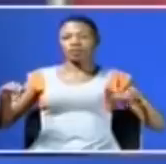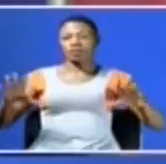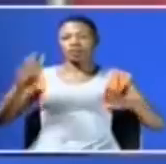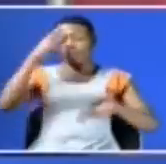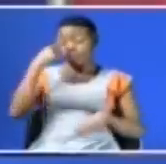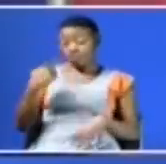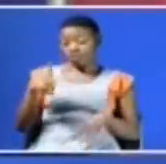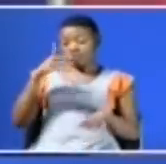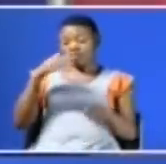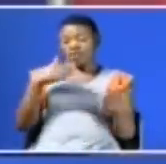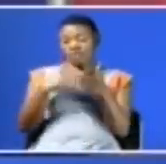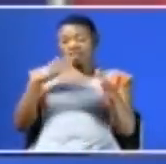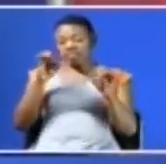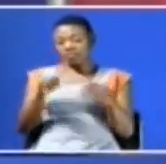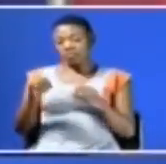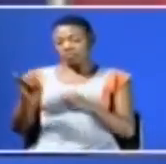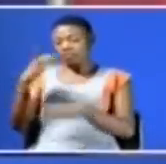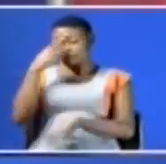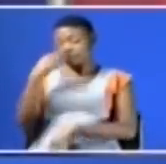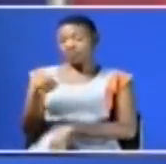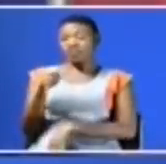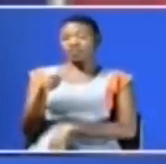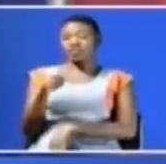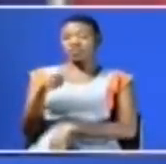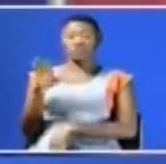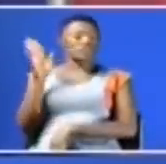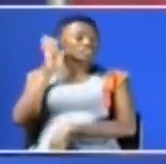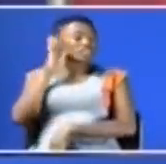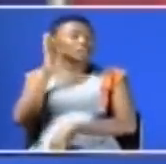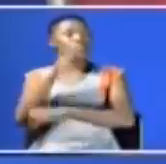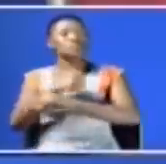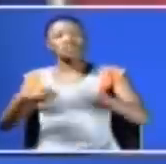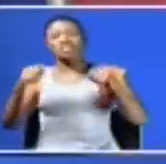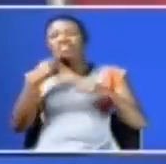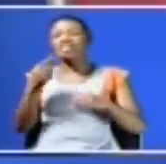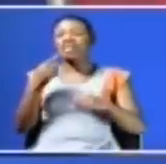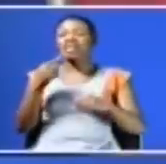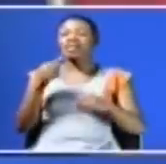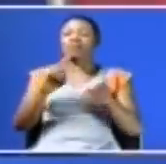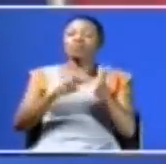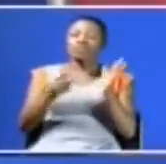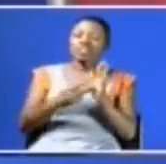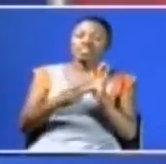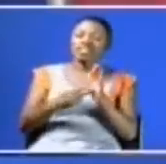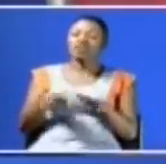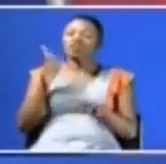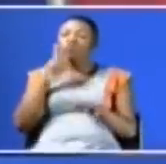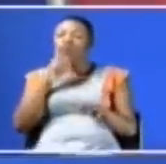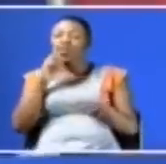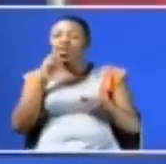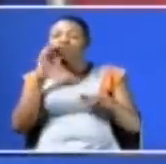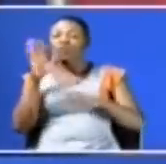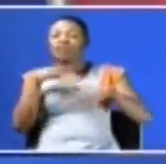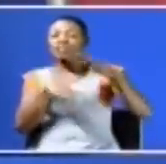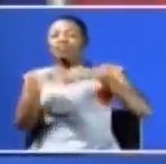affected, implementation. You see the president saying one day, no more new projects. The next day, his deputy is launching new projects. You